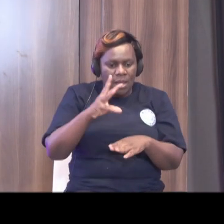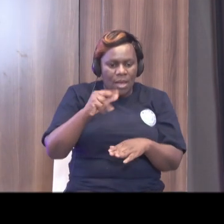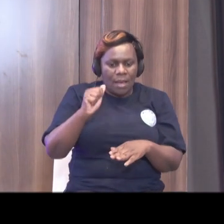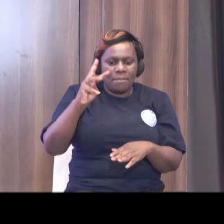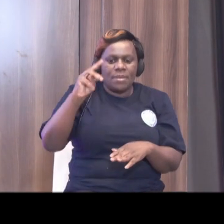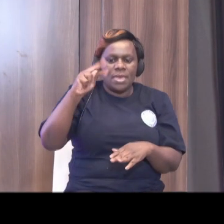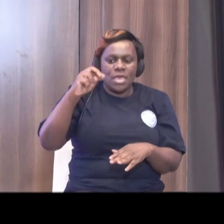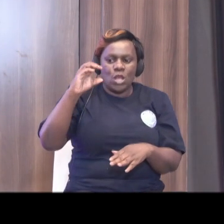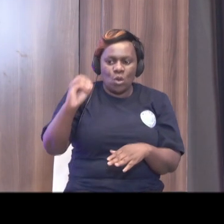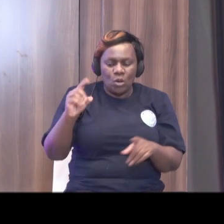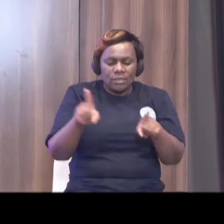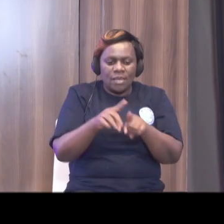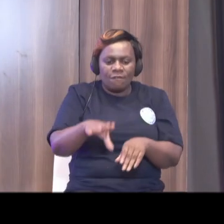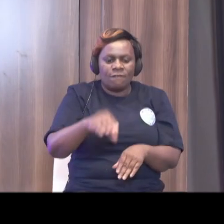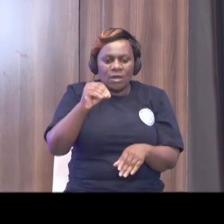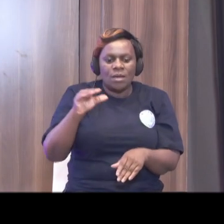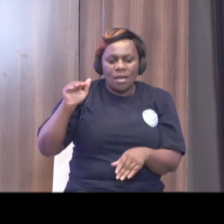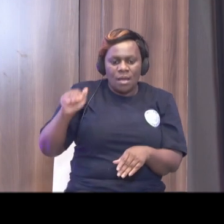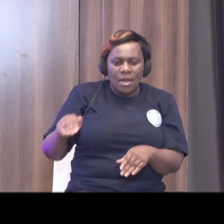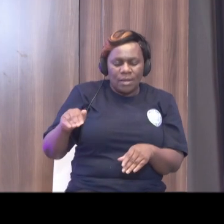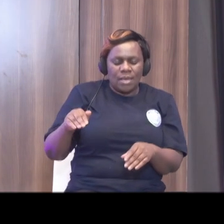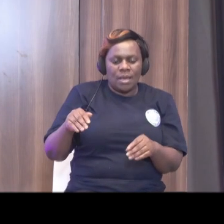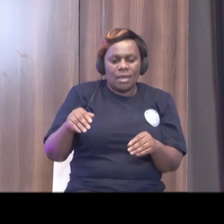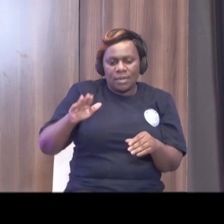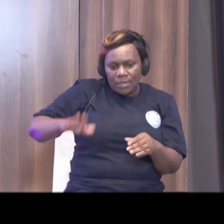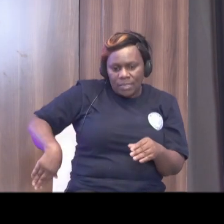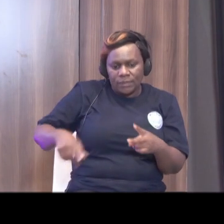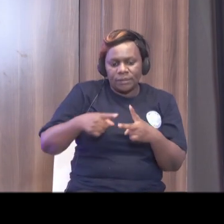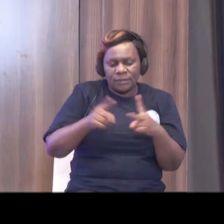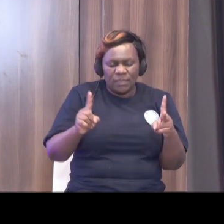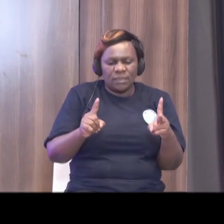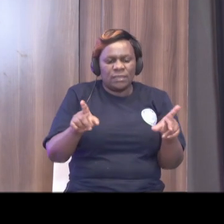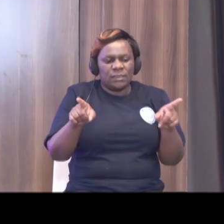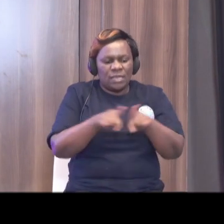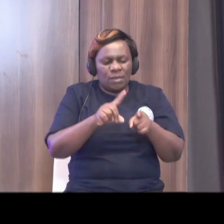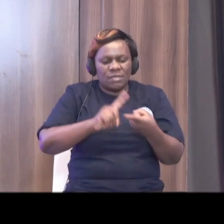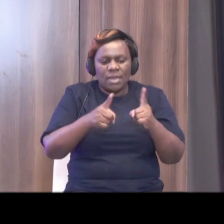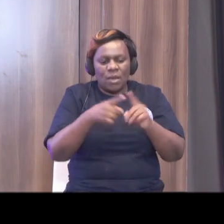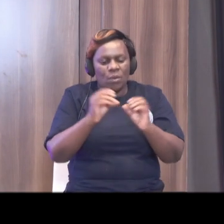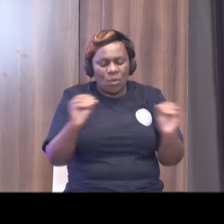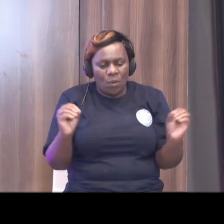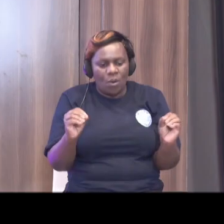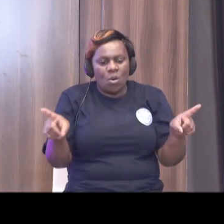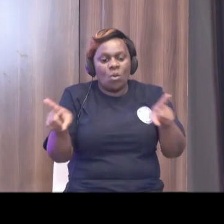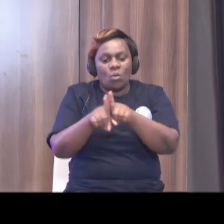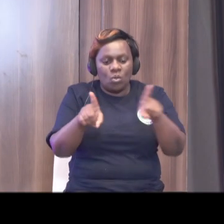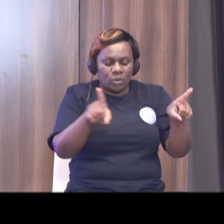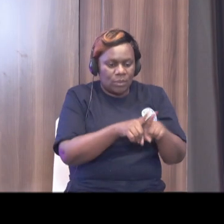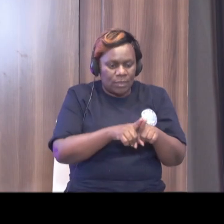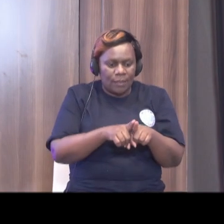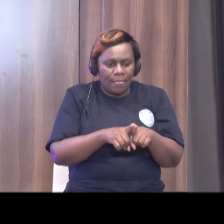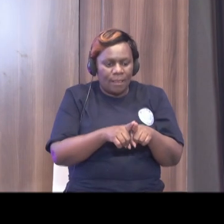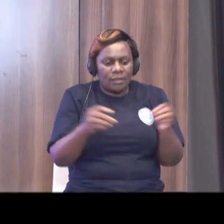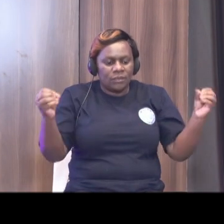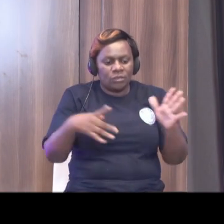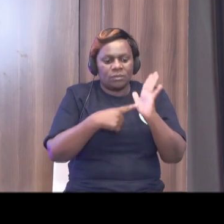endpoint. We found that early and late onset curves didn't share a common threshold. And it also was apparent, as